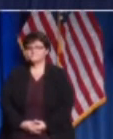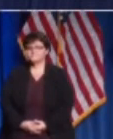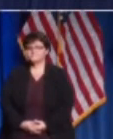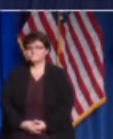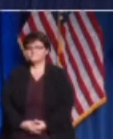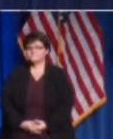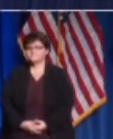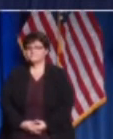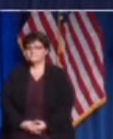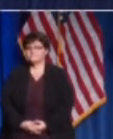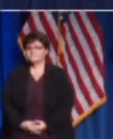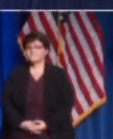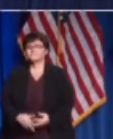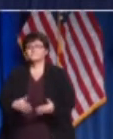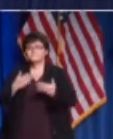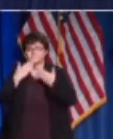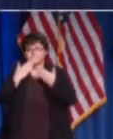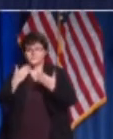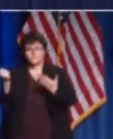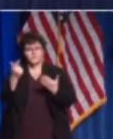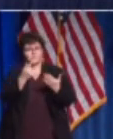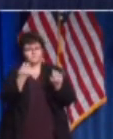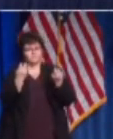Thank you, Chaplain. Please take your seats.